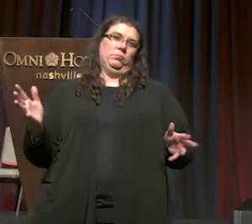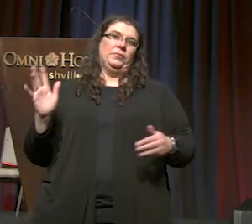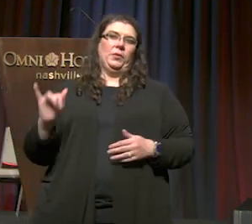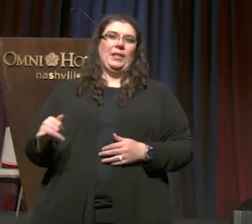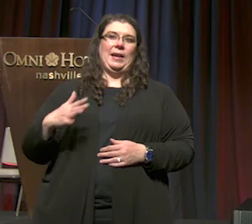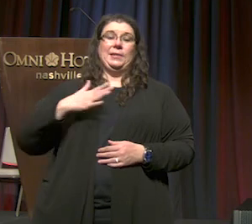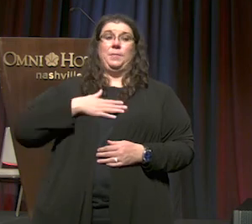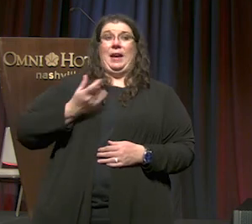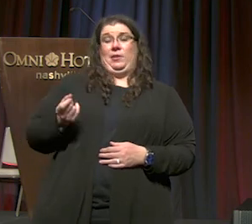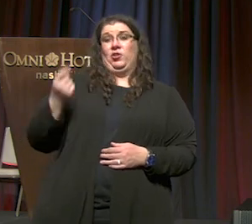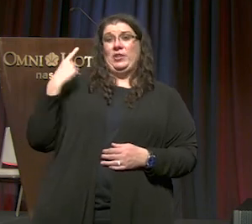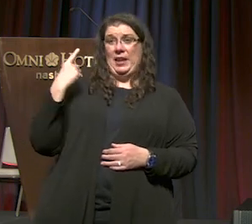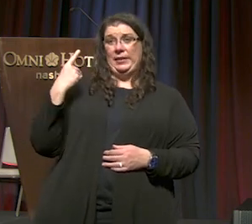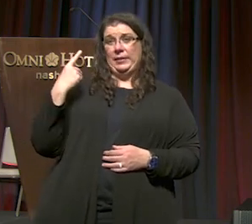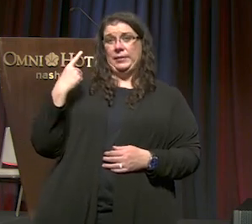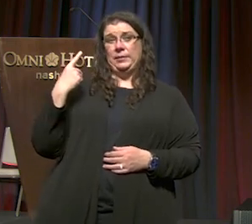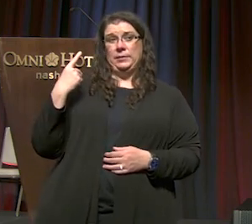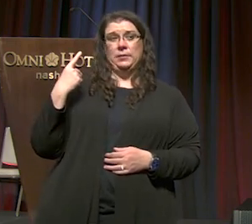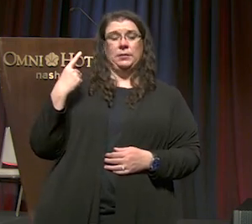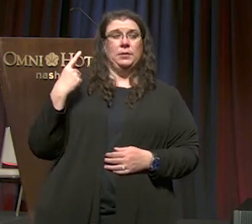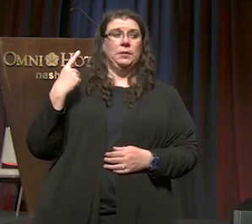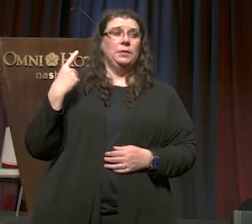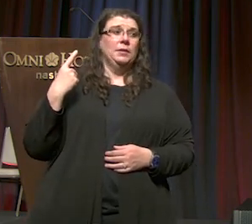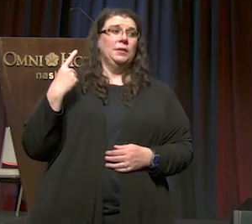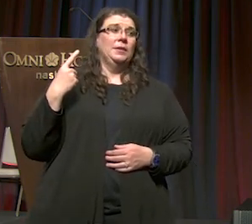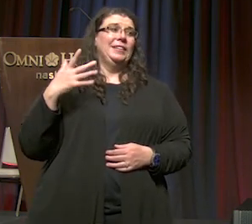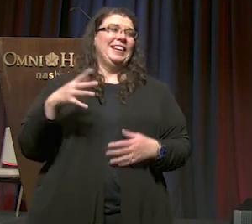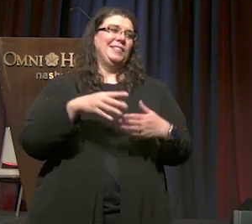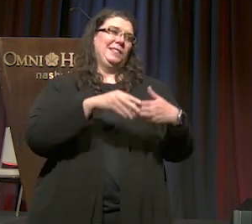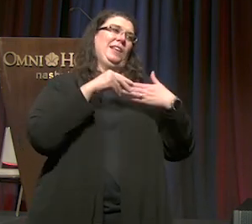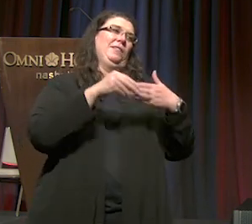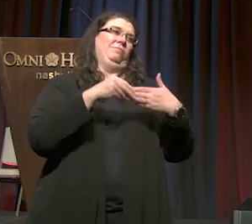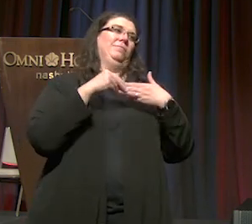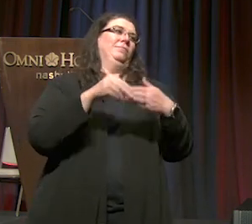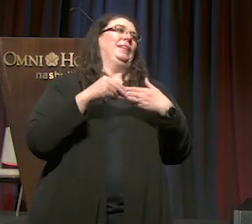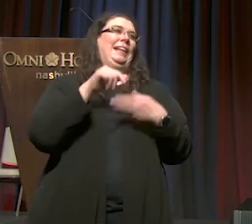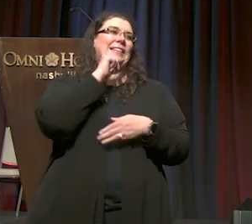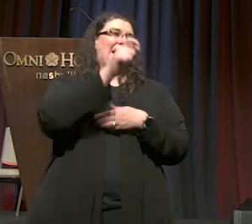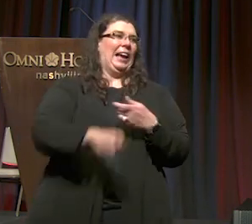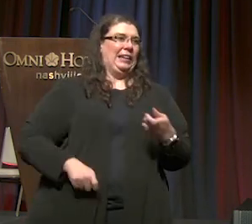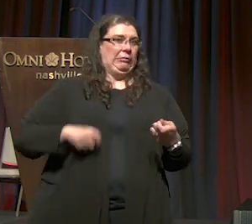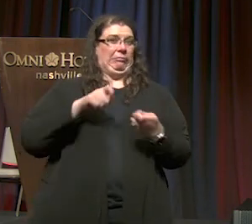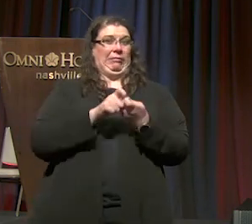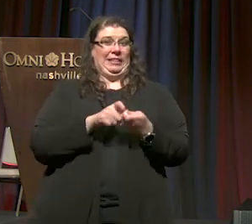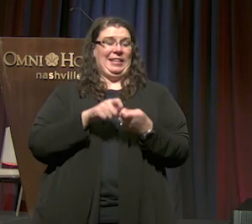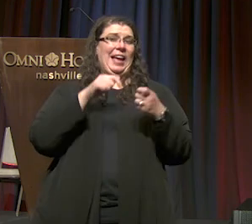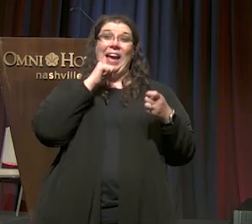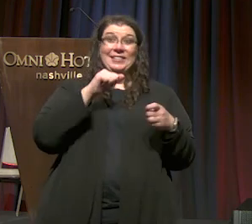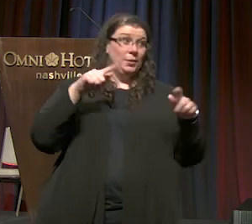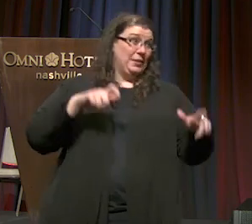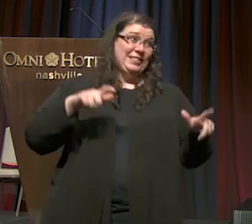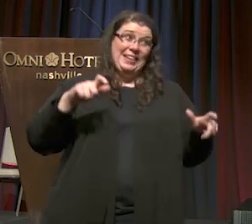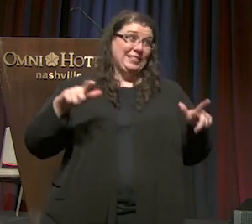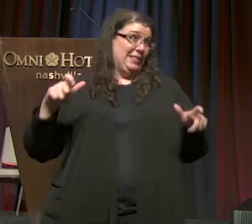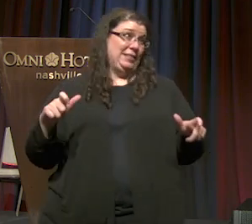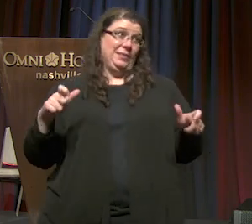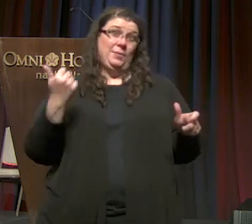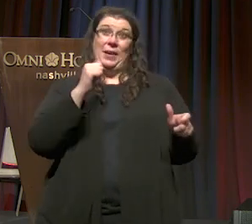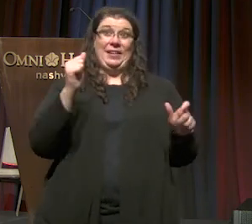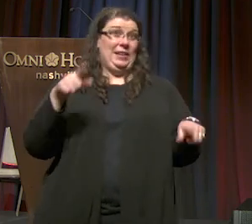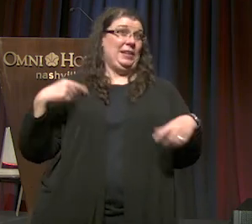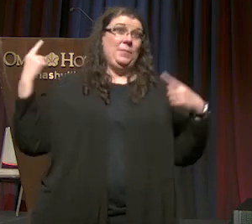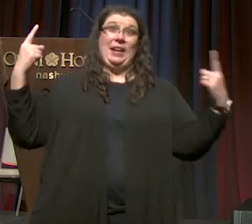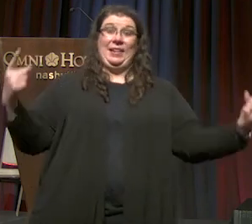my understanding of this. It's an elastic thing, and it hasn't been tested by anybody in